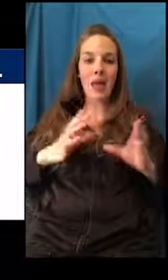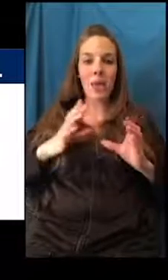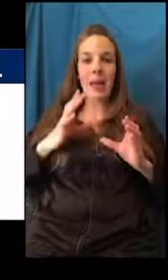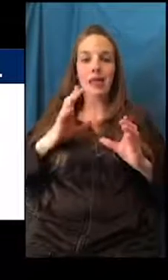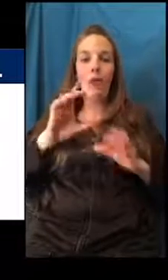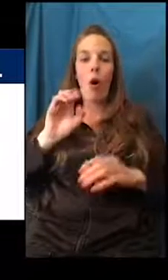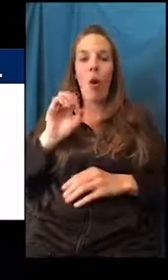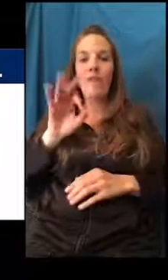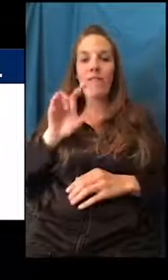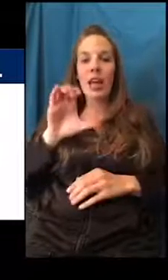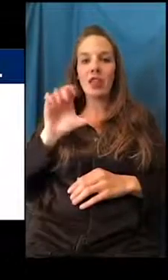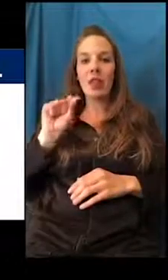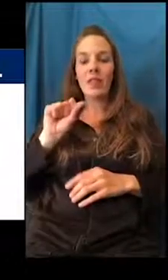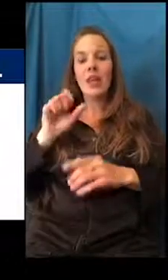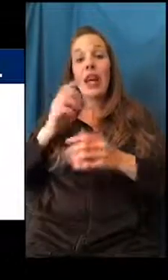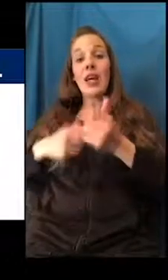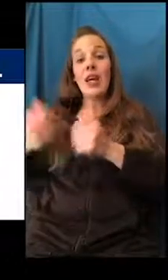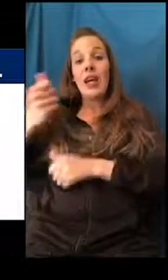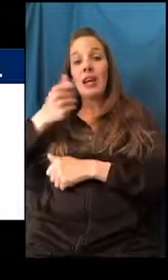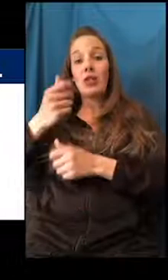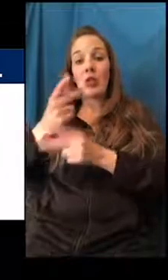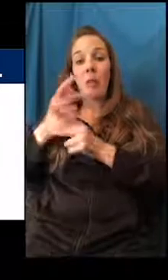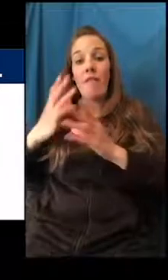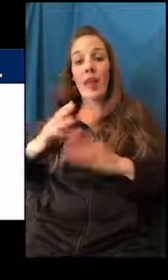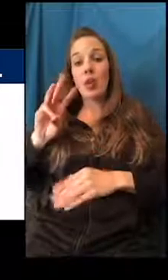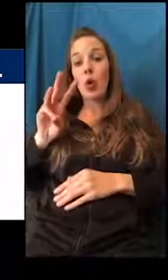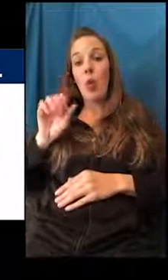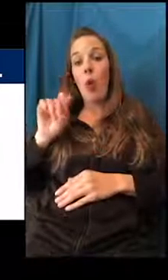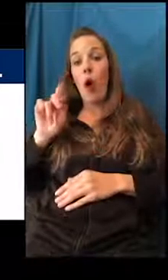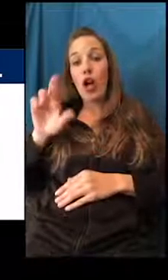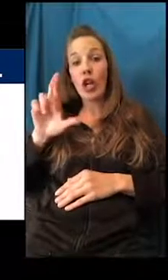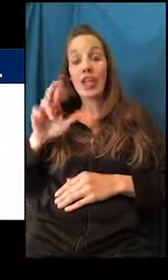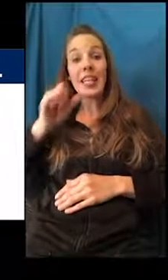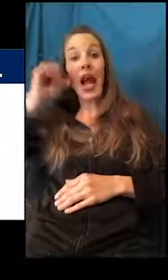Walker yesterday during a news conference. And